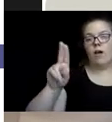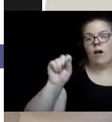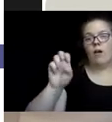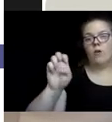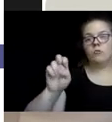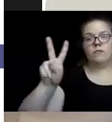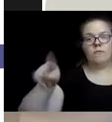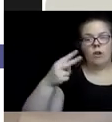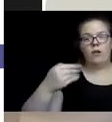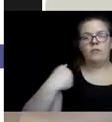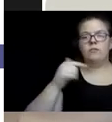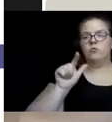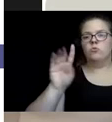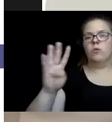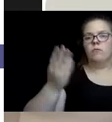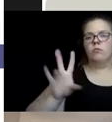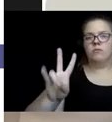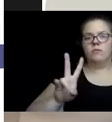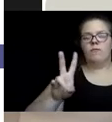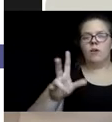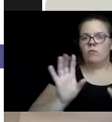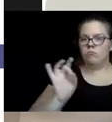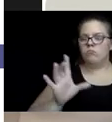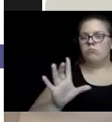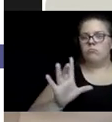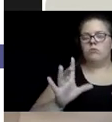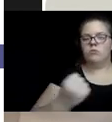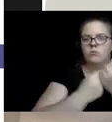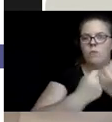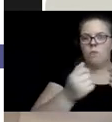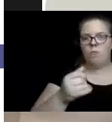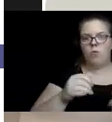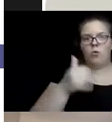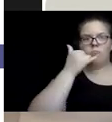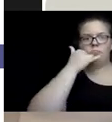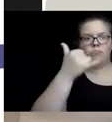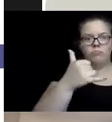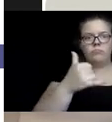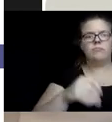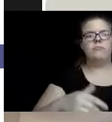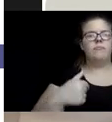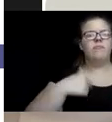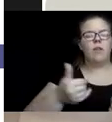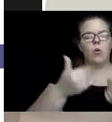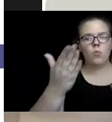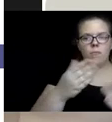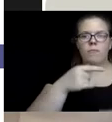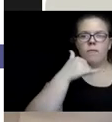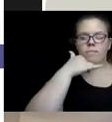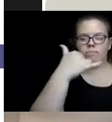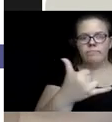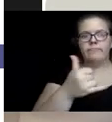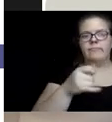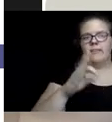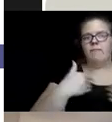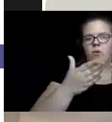24-hour crisis and support line. I highly recommend that number if you're even having general questions. You do not